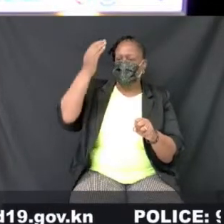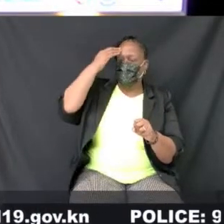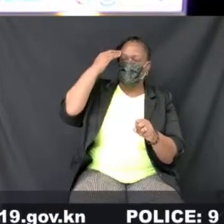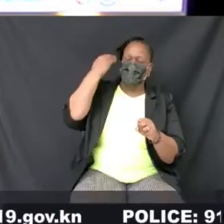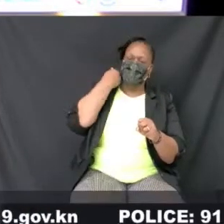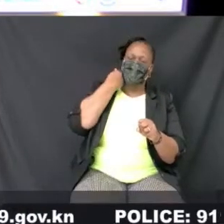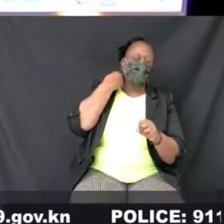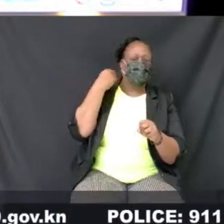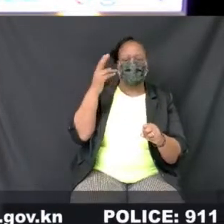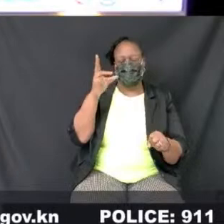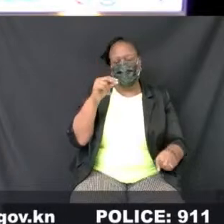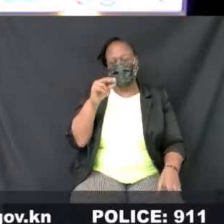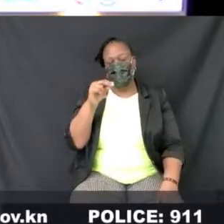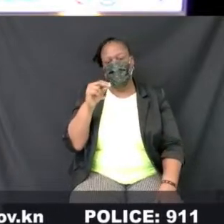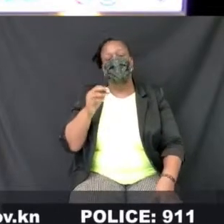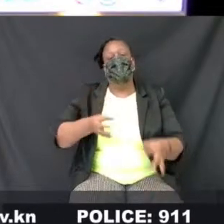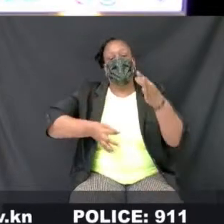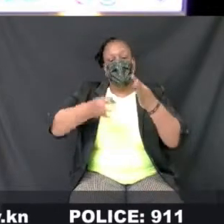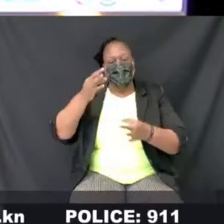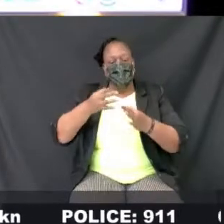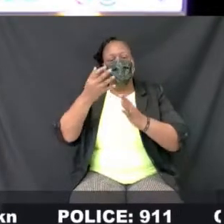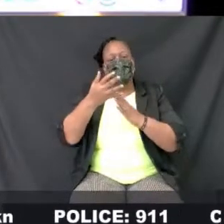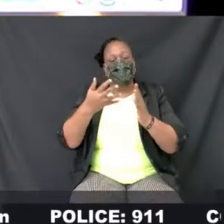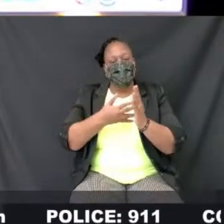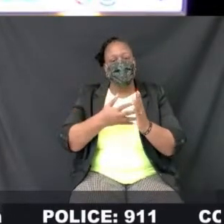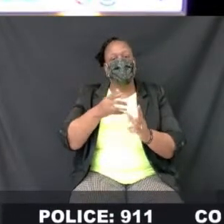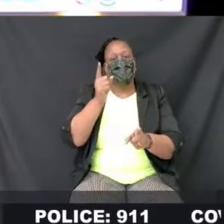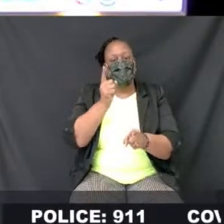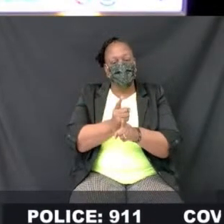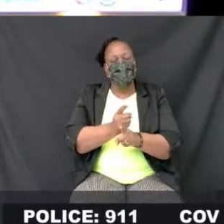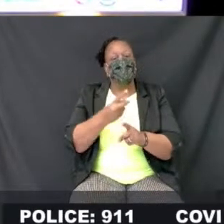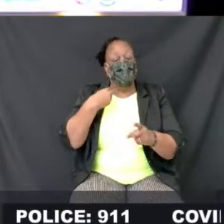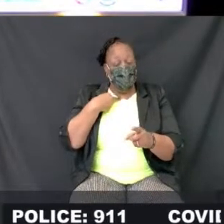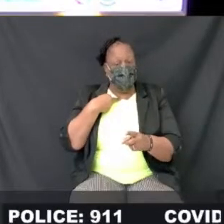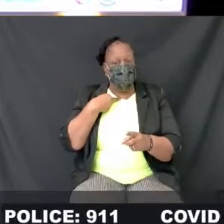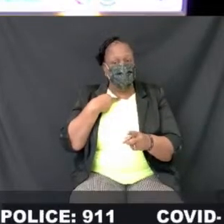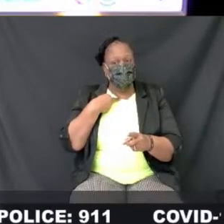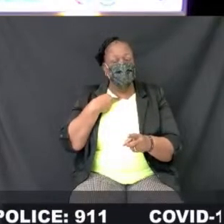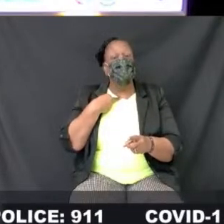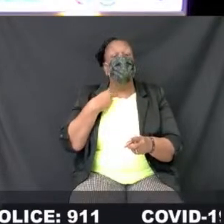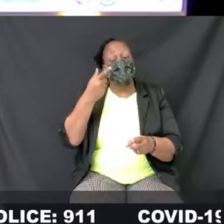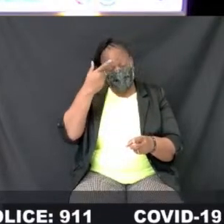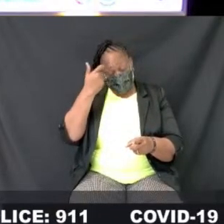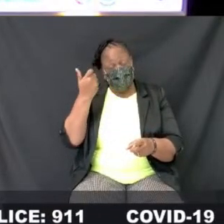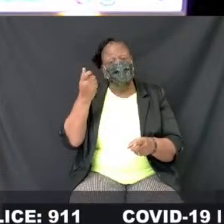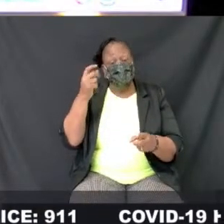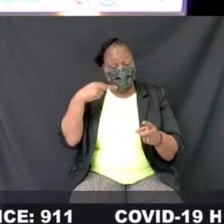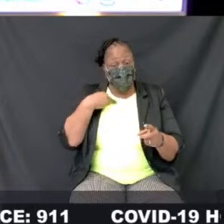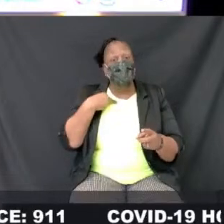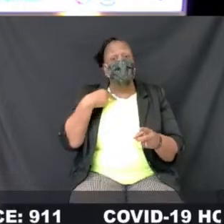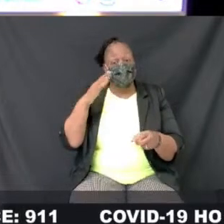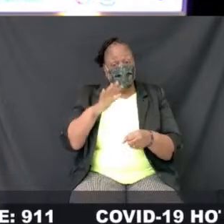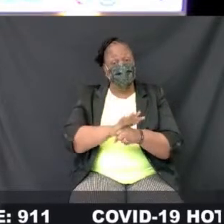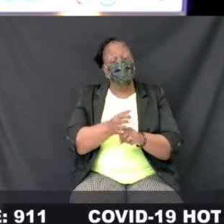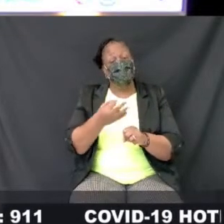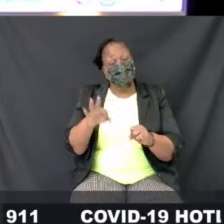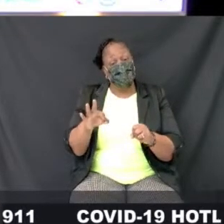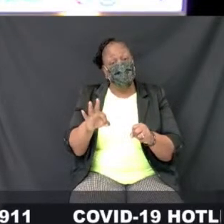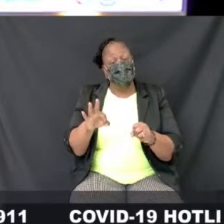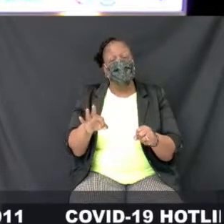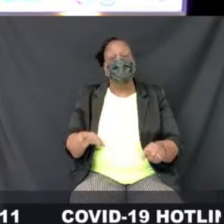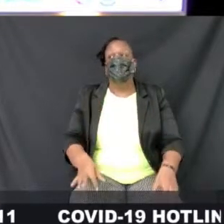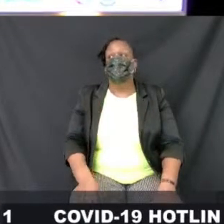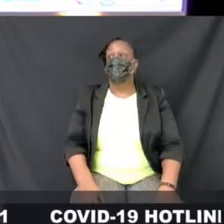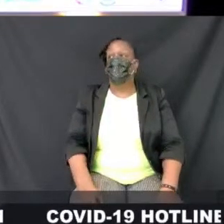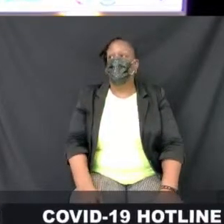And so if you test positive, we know that you have COVID. One can do other test to test